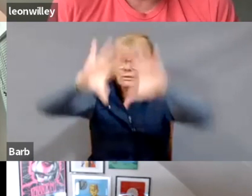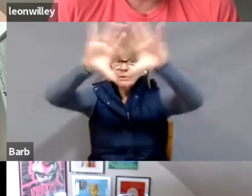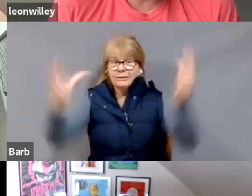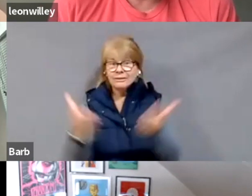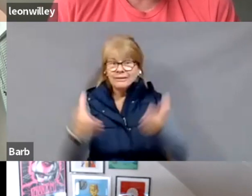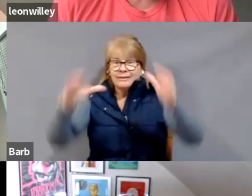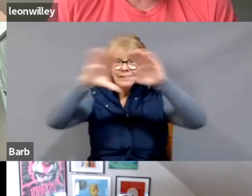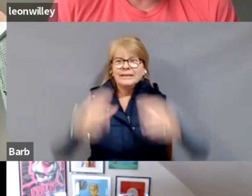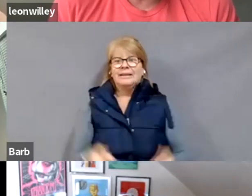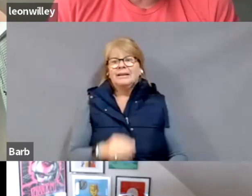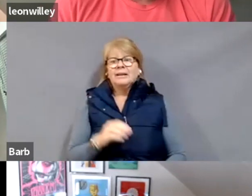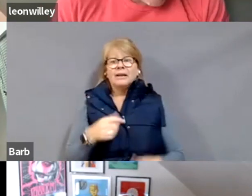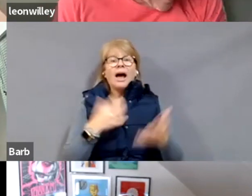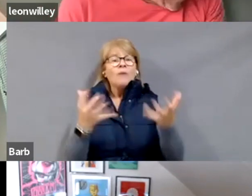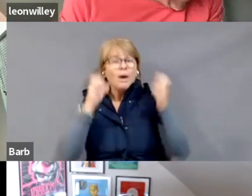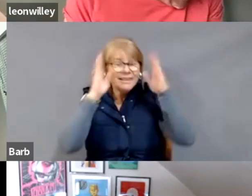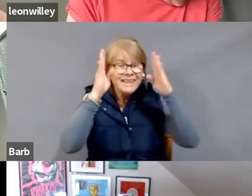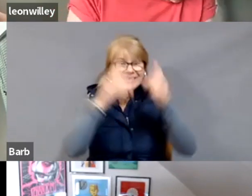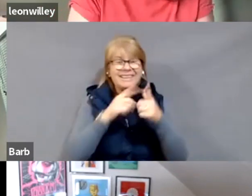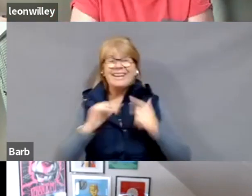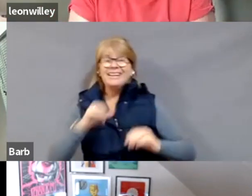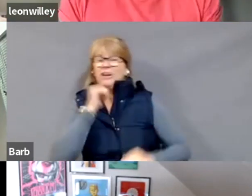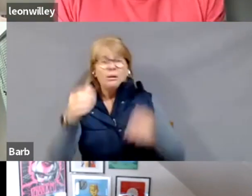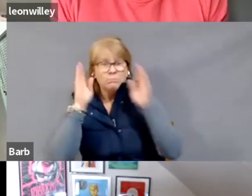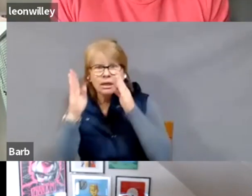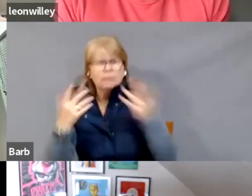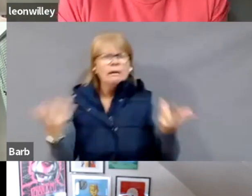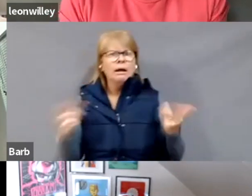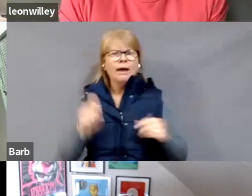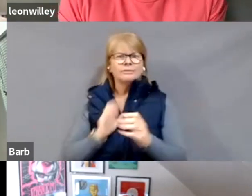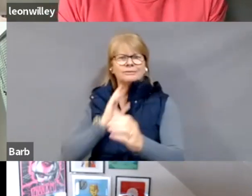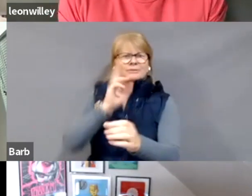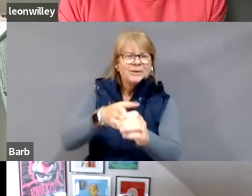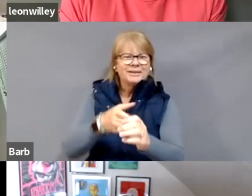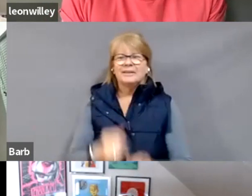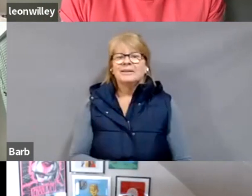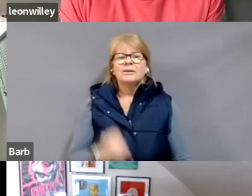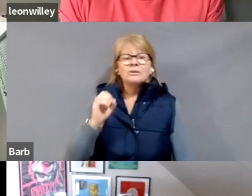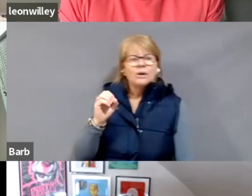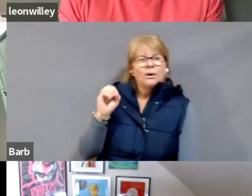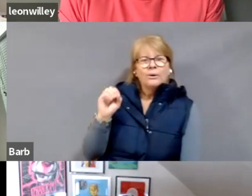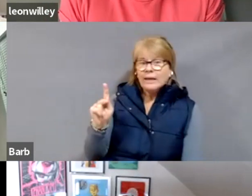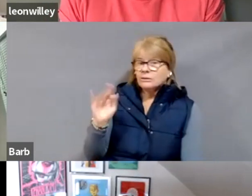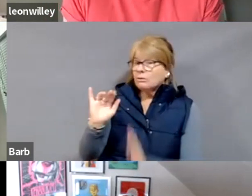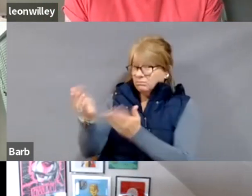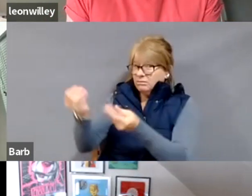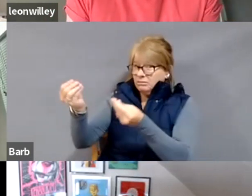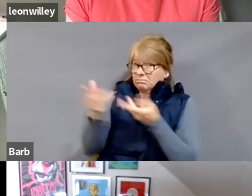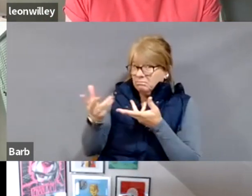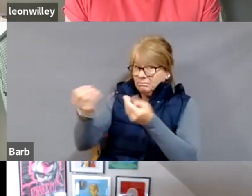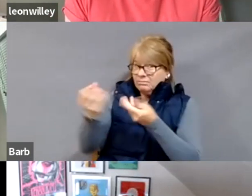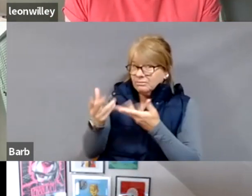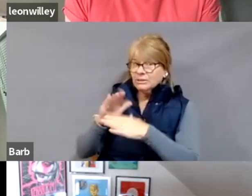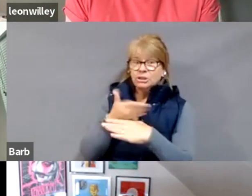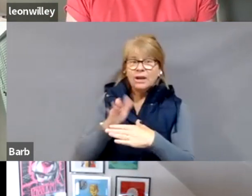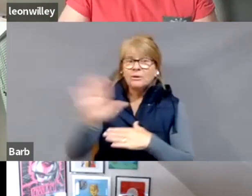and then I'm bitter about not getting it. That's my so shining the spotlight. So tell us how you got started, because yeah. you have a